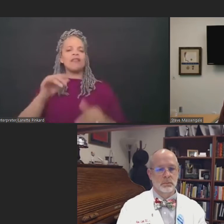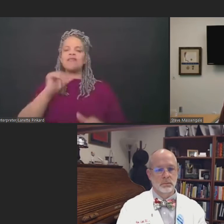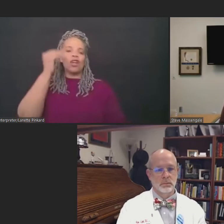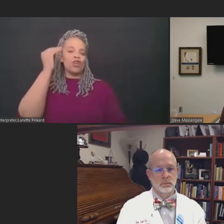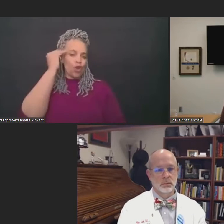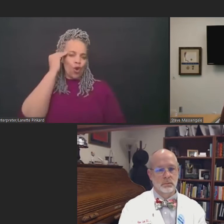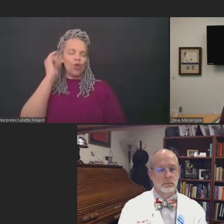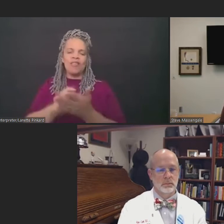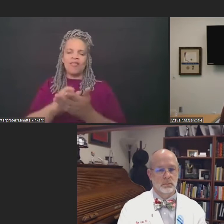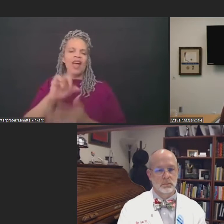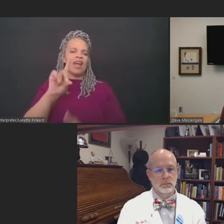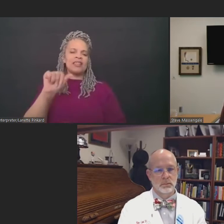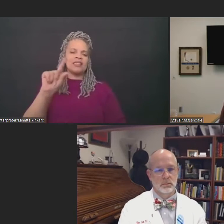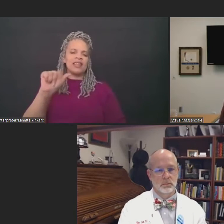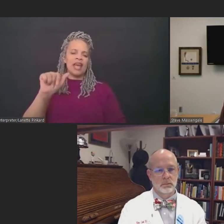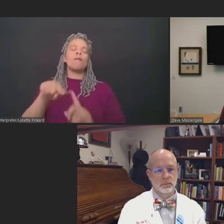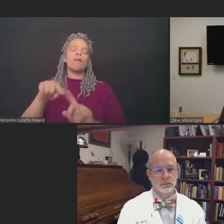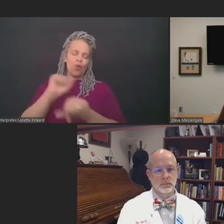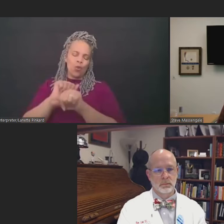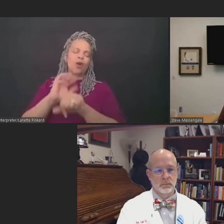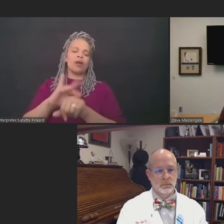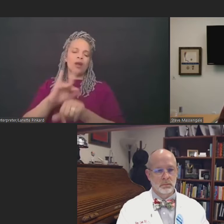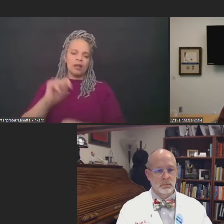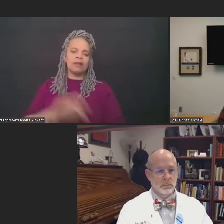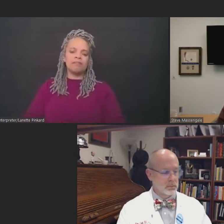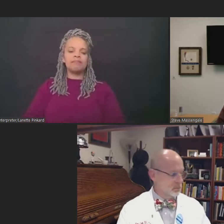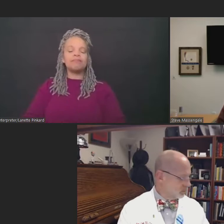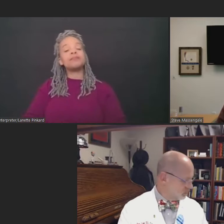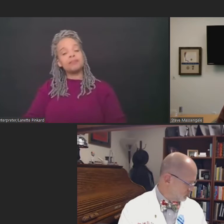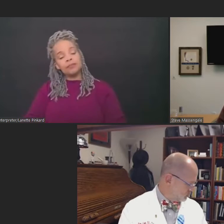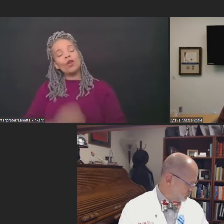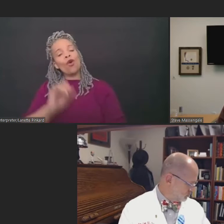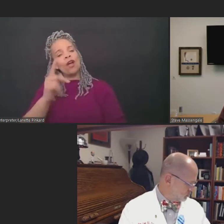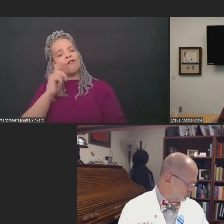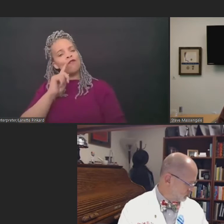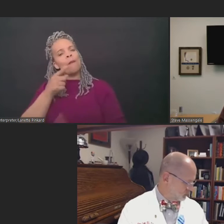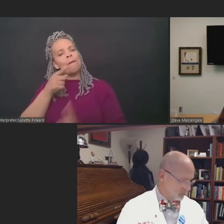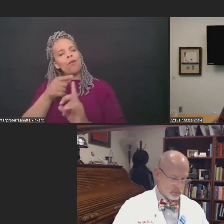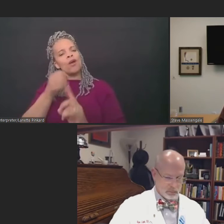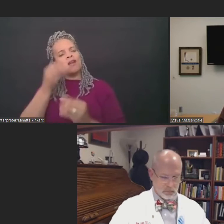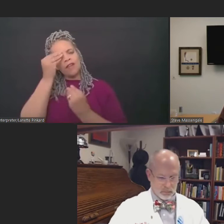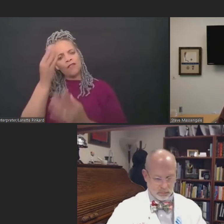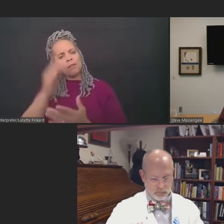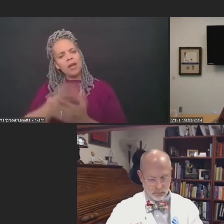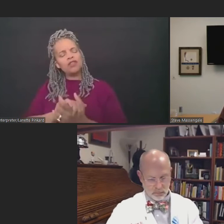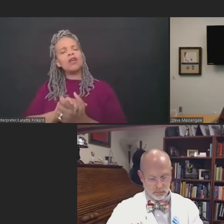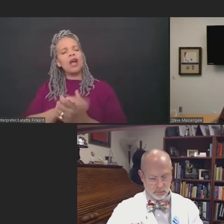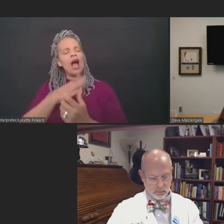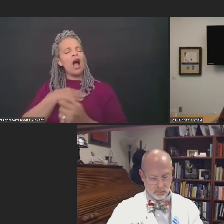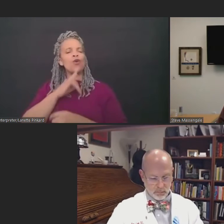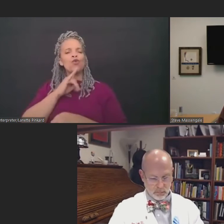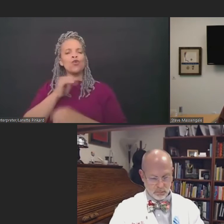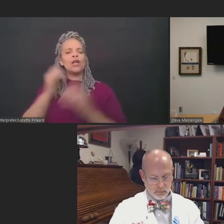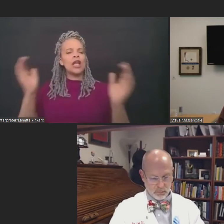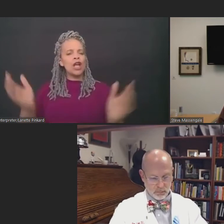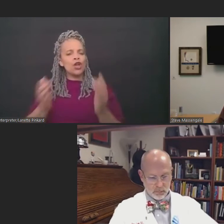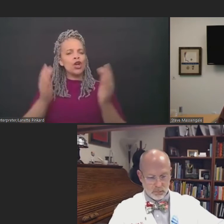data figure. We're working on it though. Okay, just for point of information, I just would really